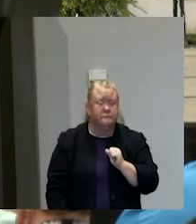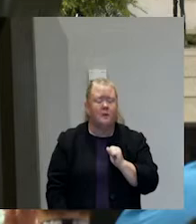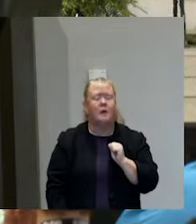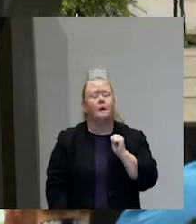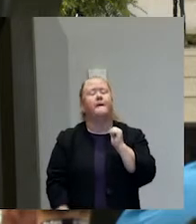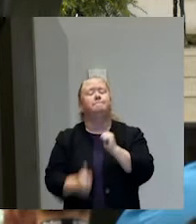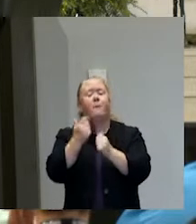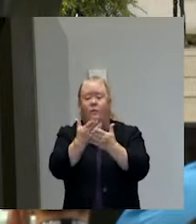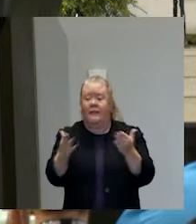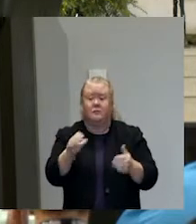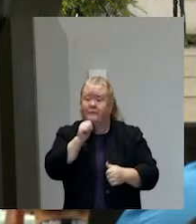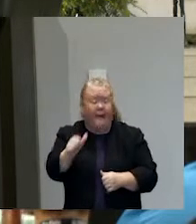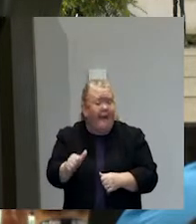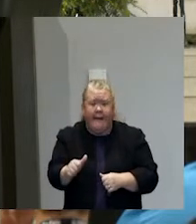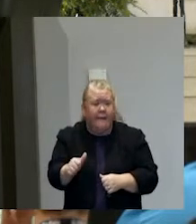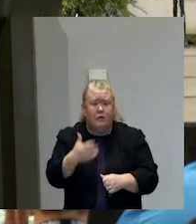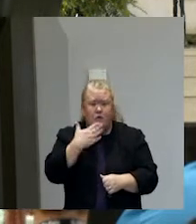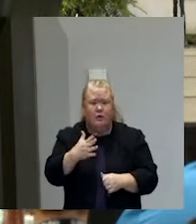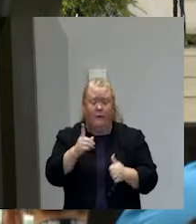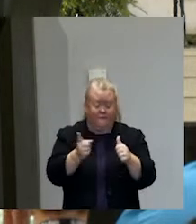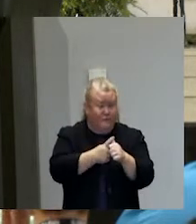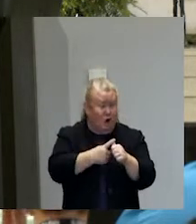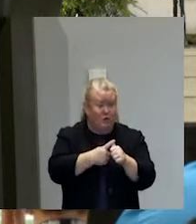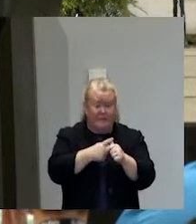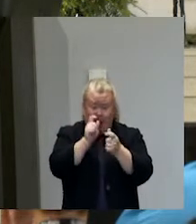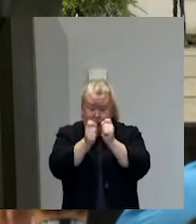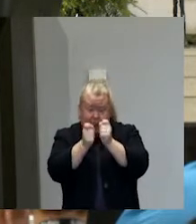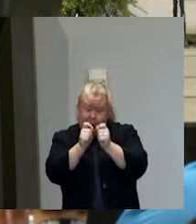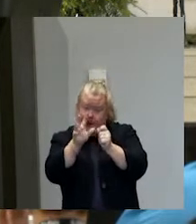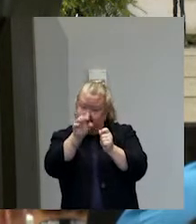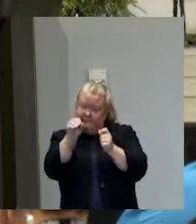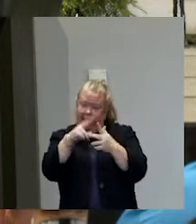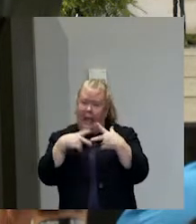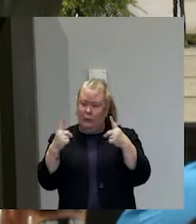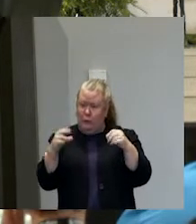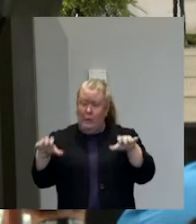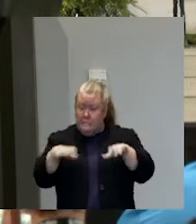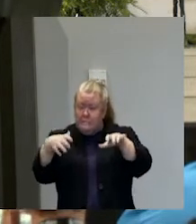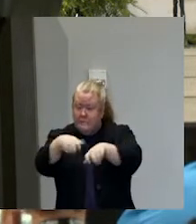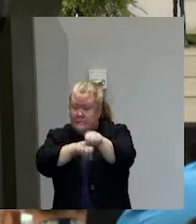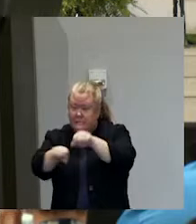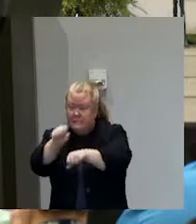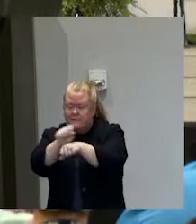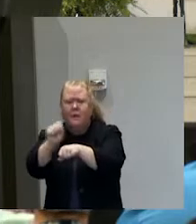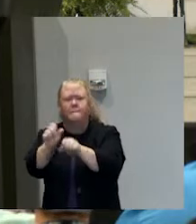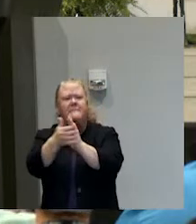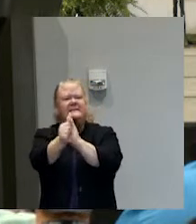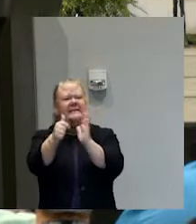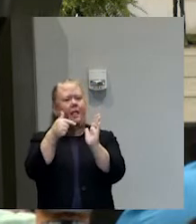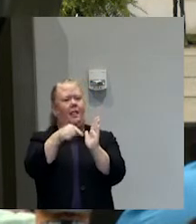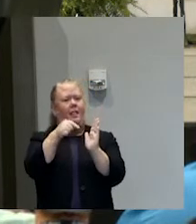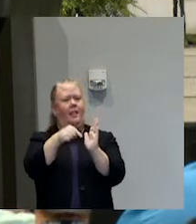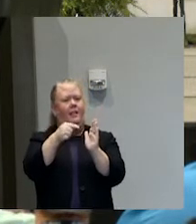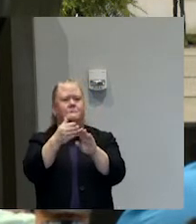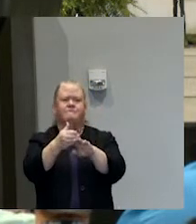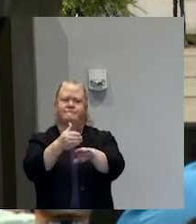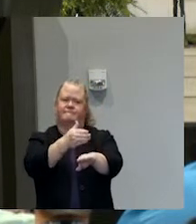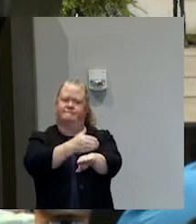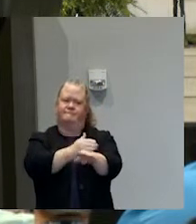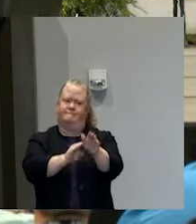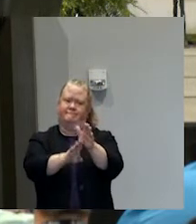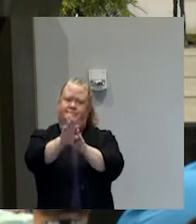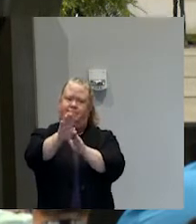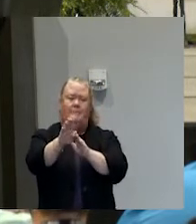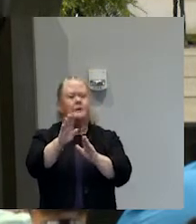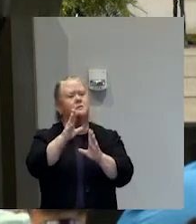Most things aren't, especially your first 50 things that you do. But it's a skill set that you get really good at, not just at being able to tell a